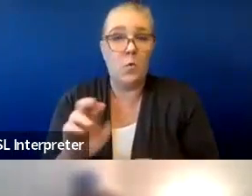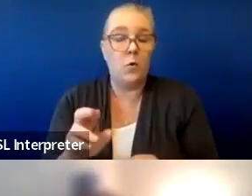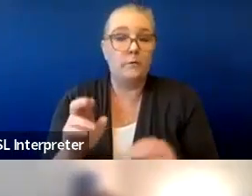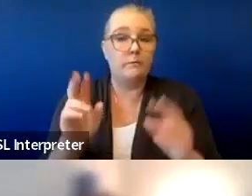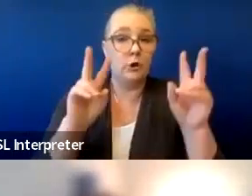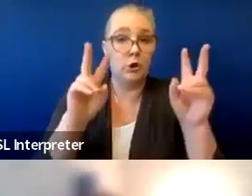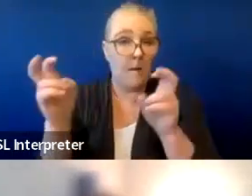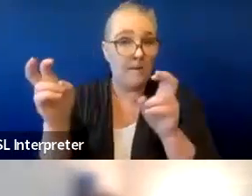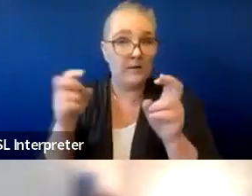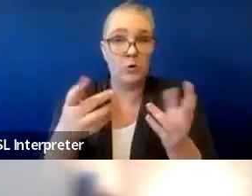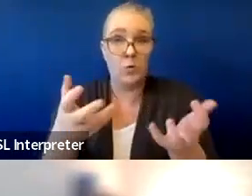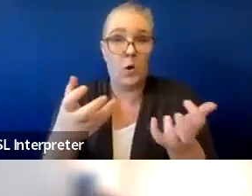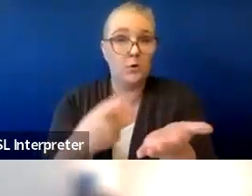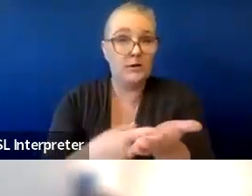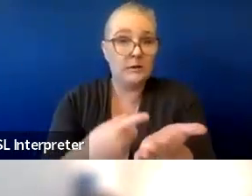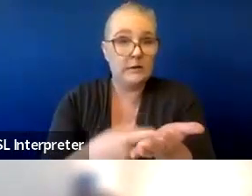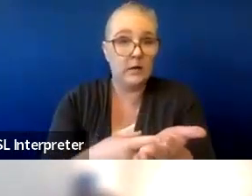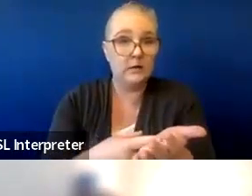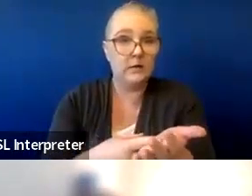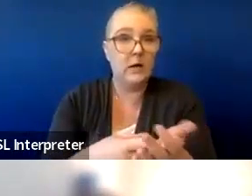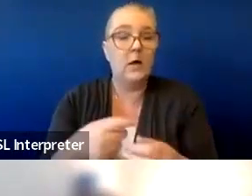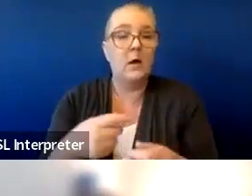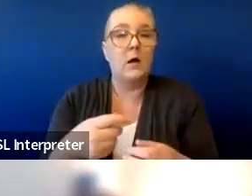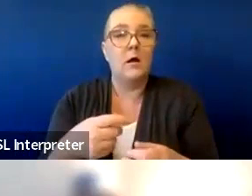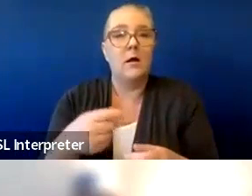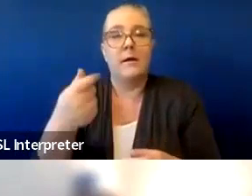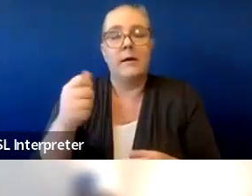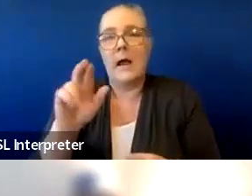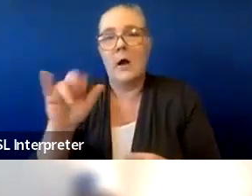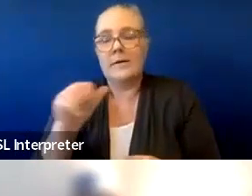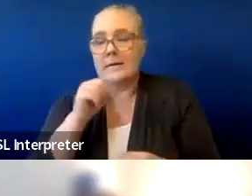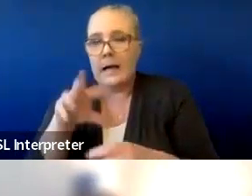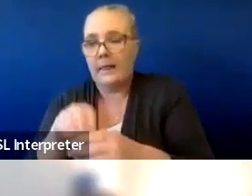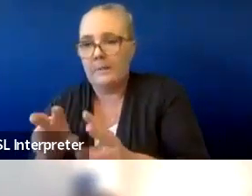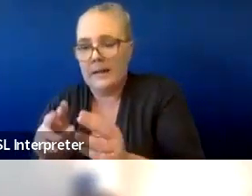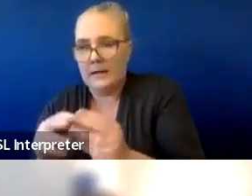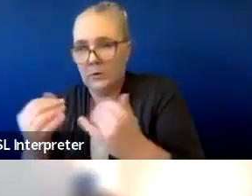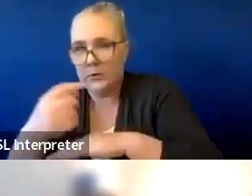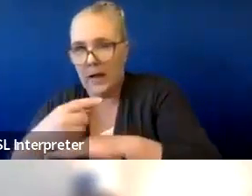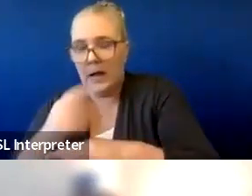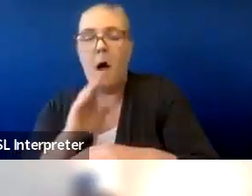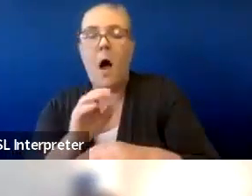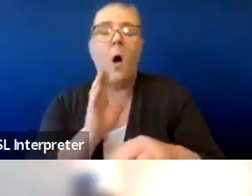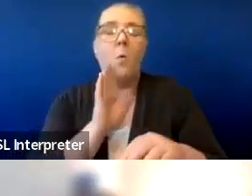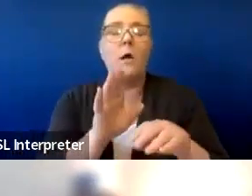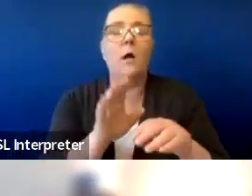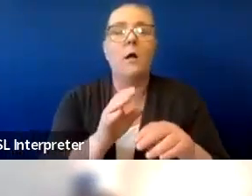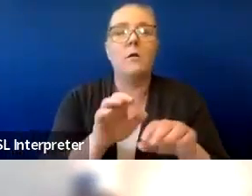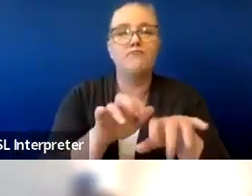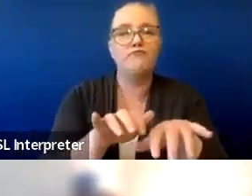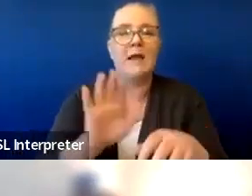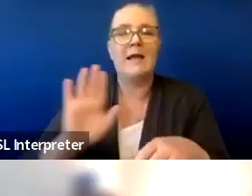discuss, Gary Castro-Cutts, he's actually not in this meeting today, but I will put in his email. So if you guys do